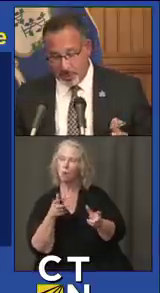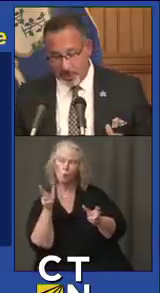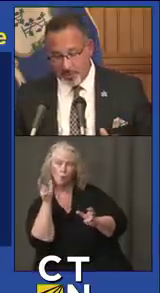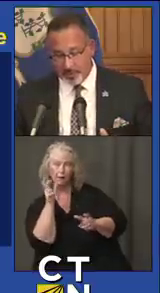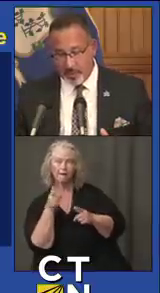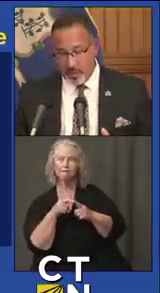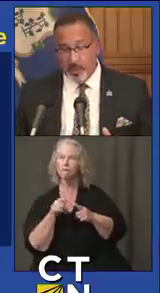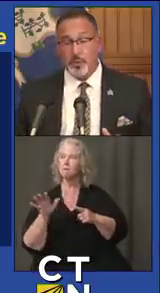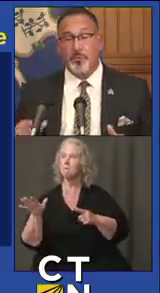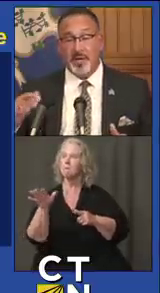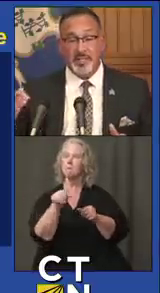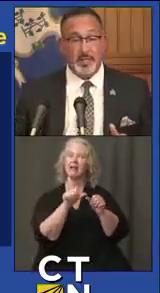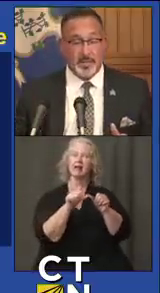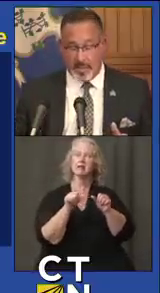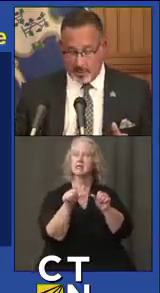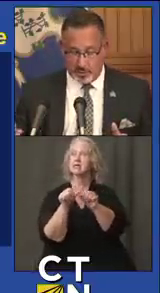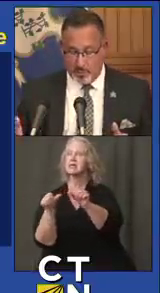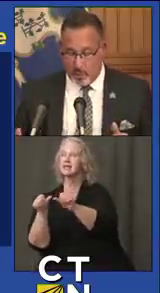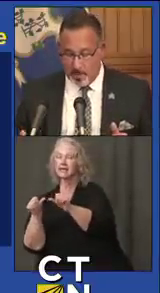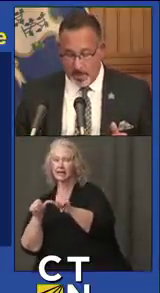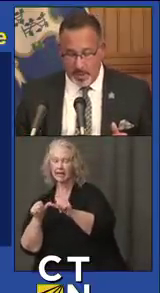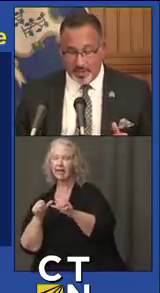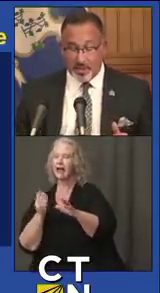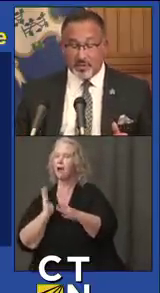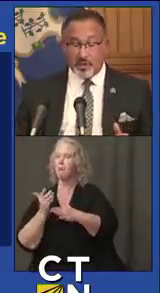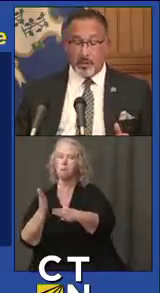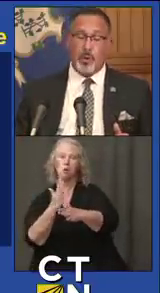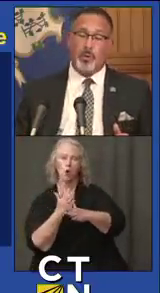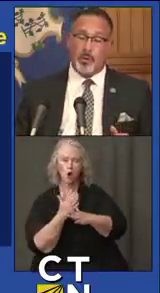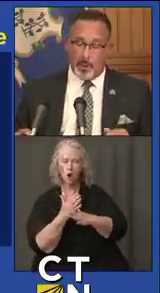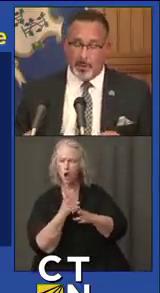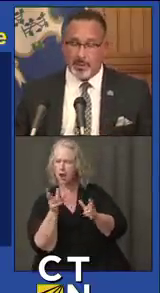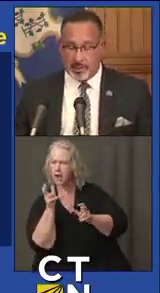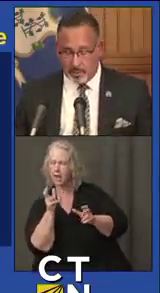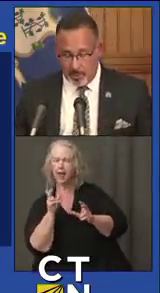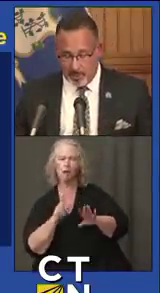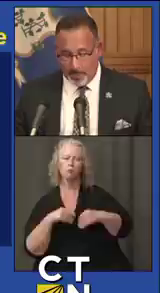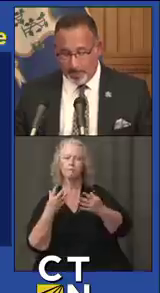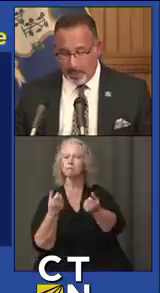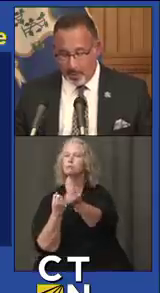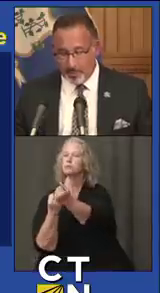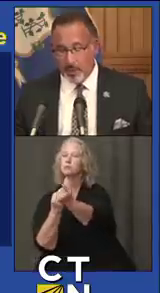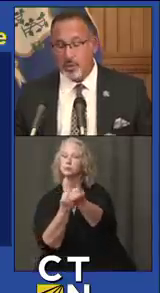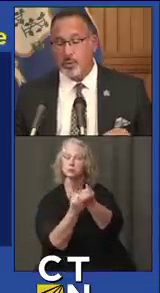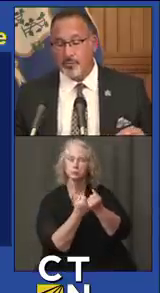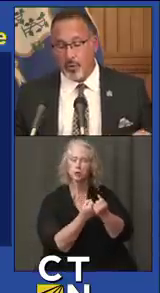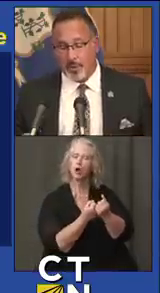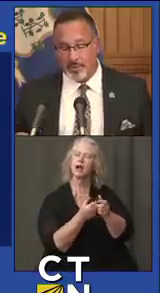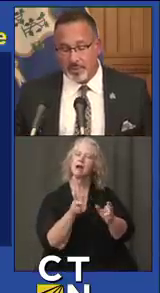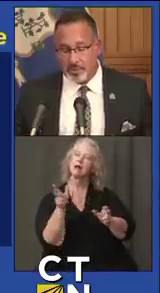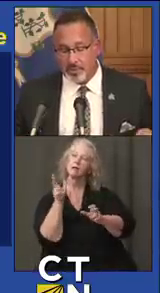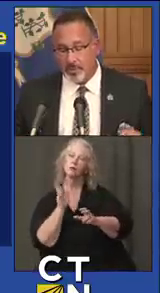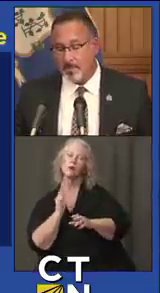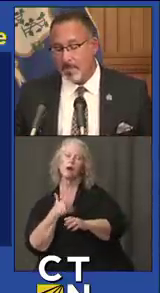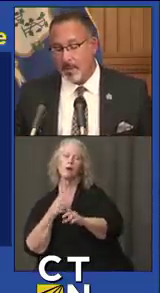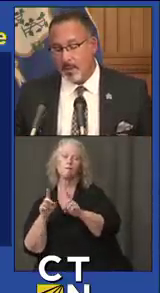educational partners to provide technical support and to continue to work with our partners at the Department of Public Health to inform our decisions. As I